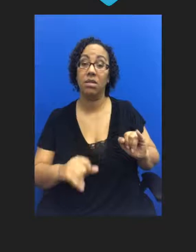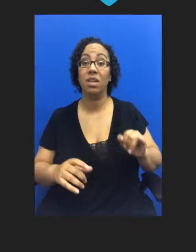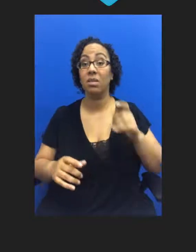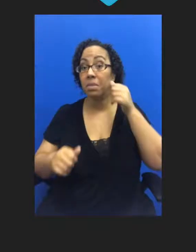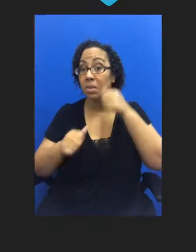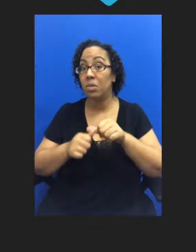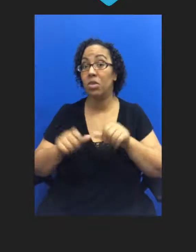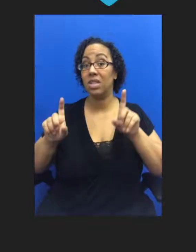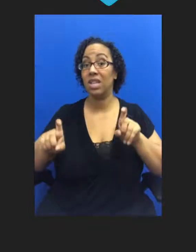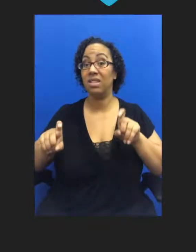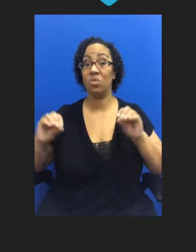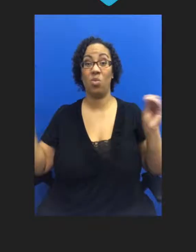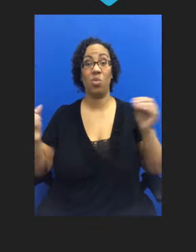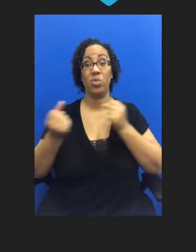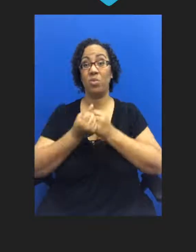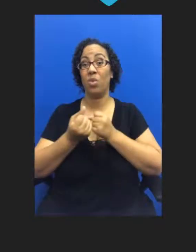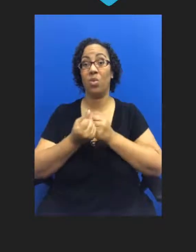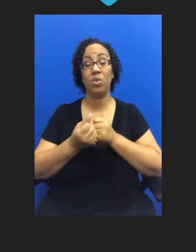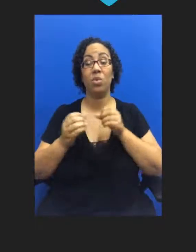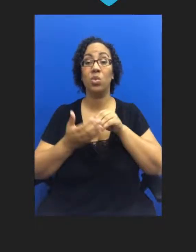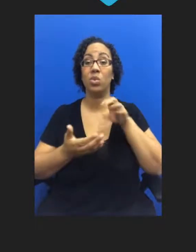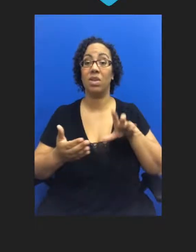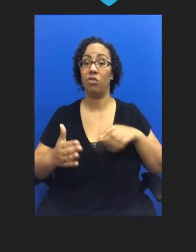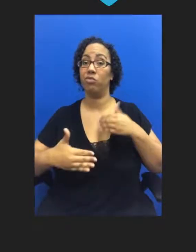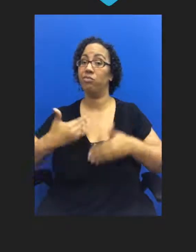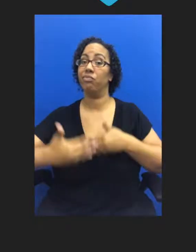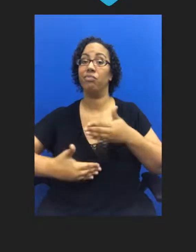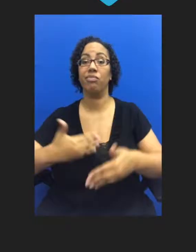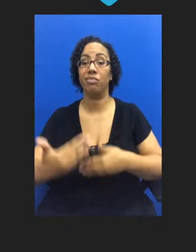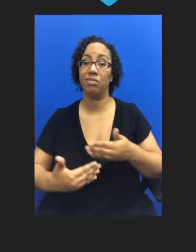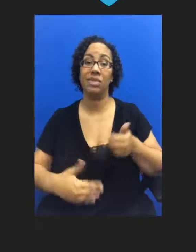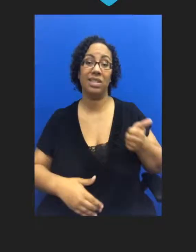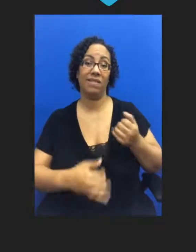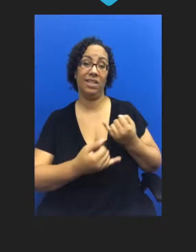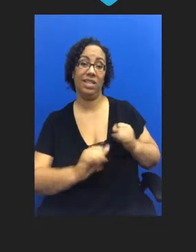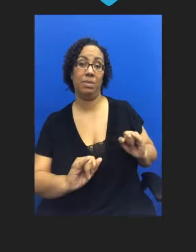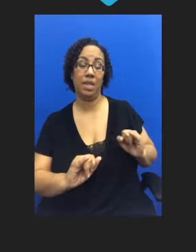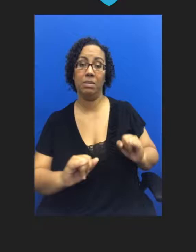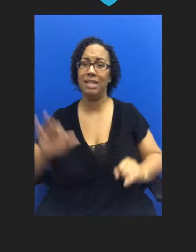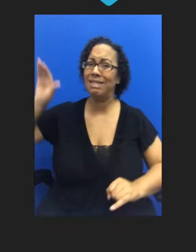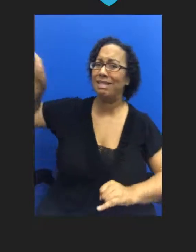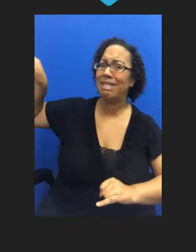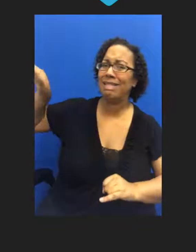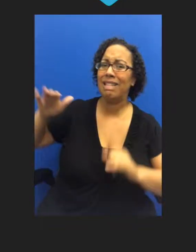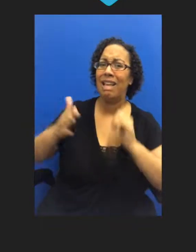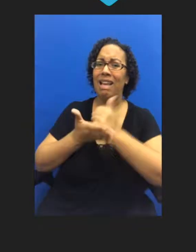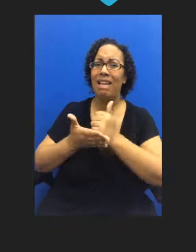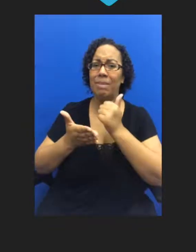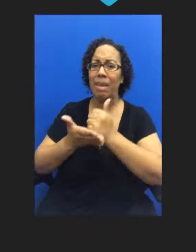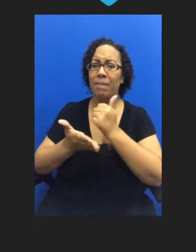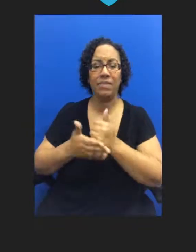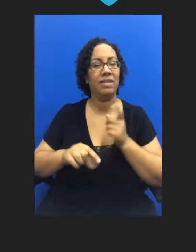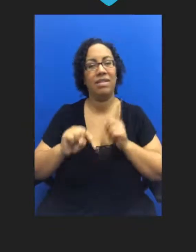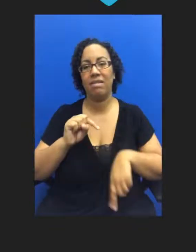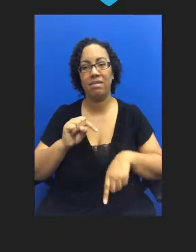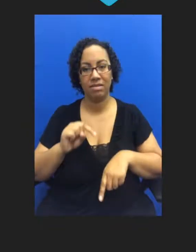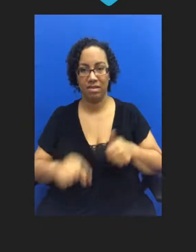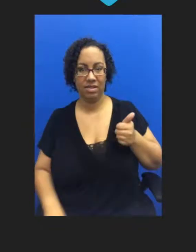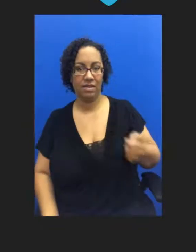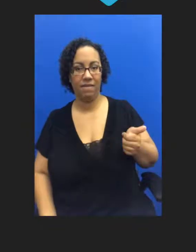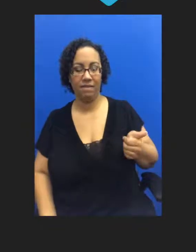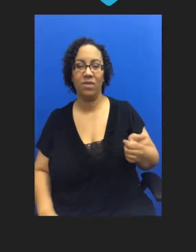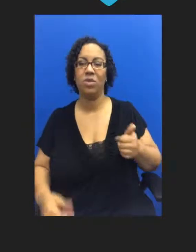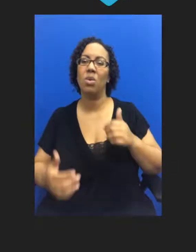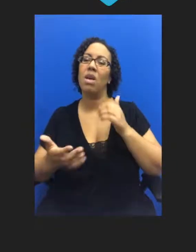Homework is designed to be on a child's independent level. Remember that the students do not have any supports. They have to do it